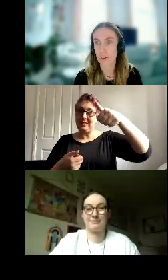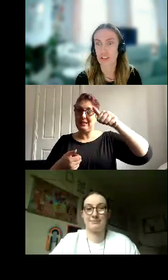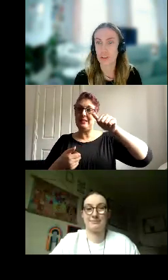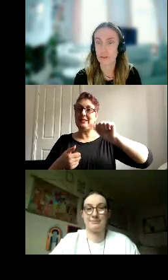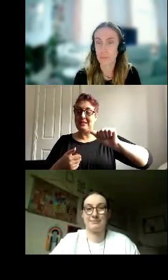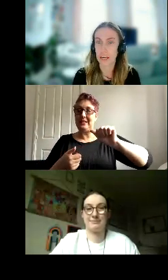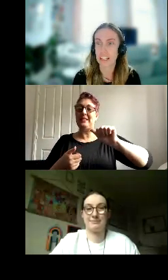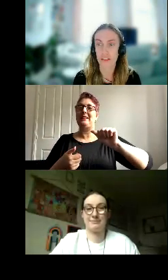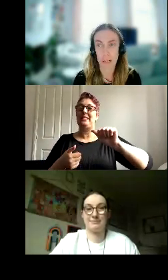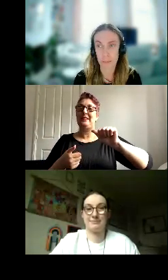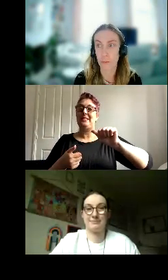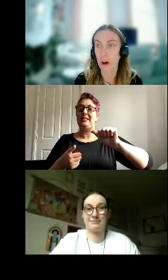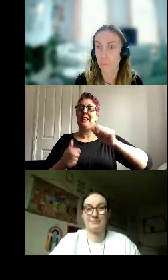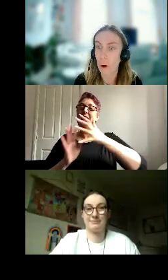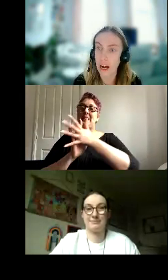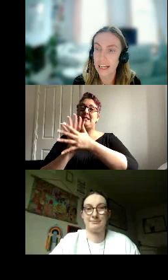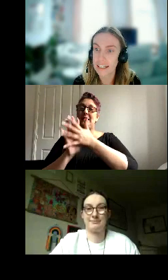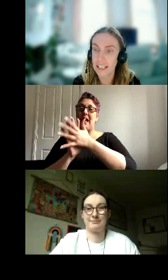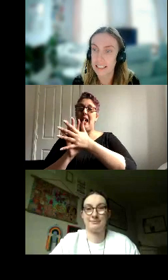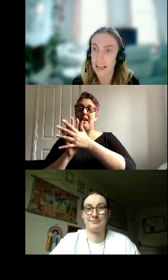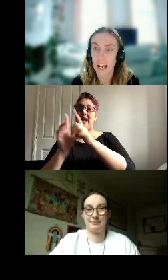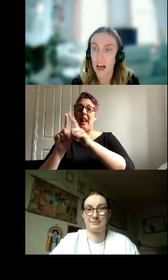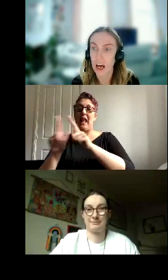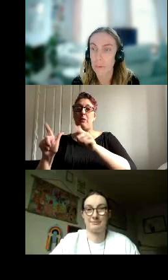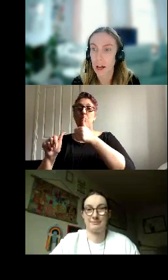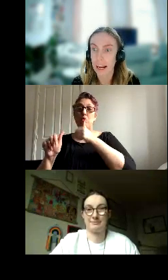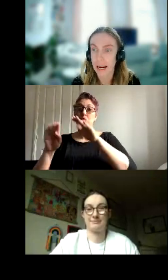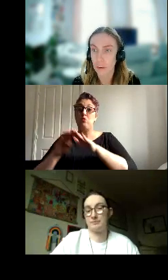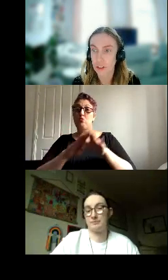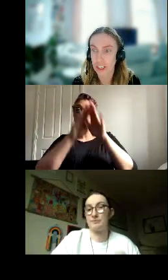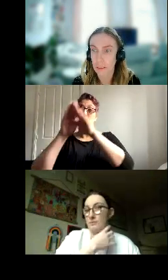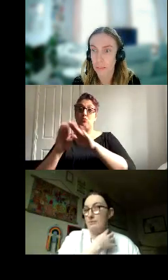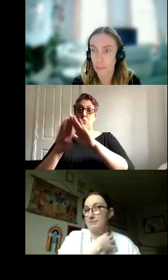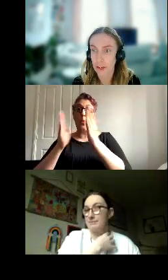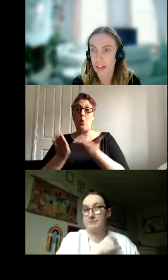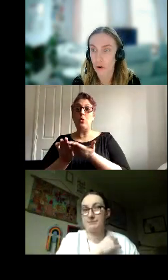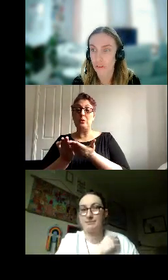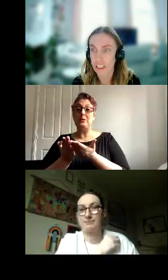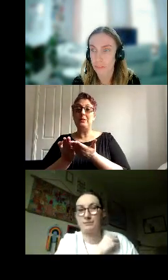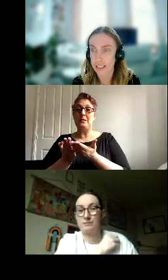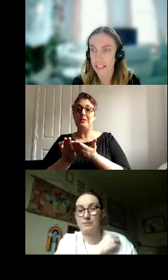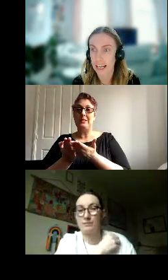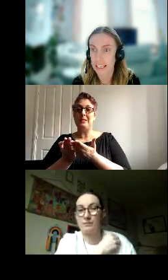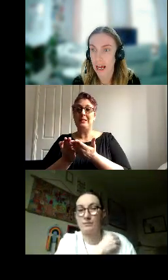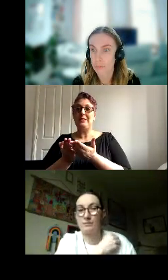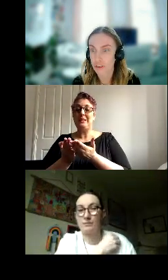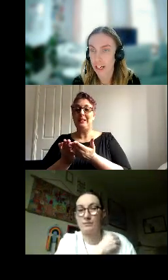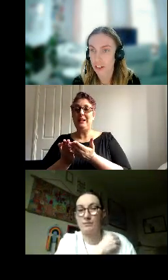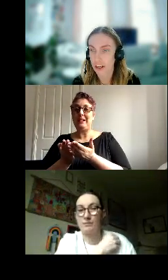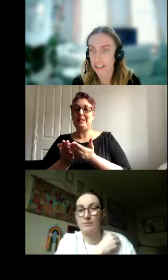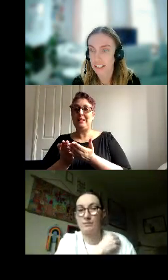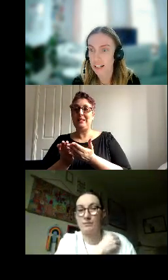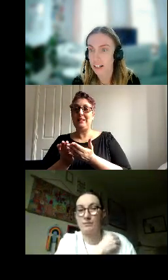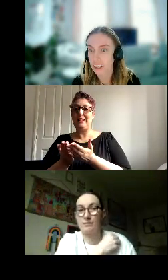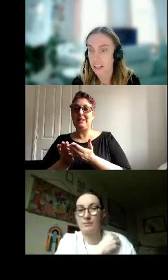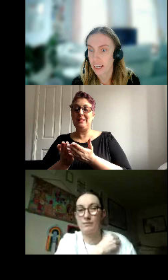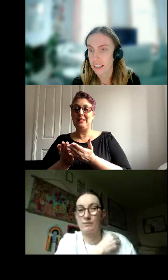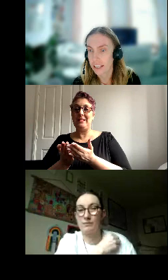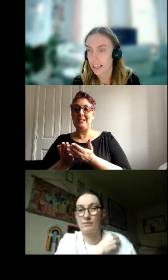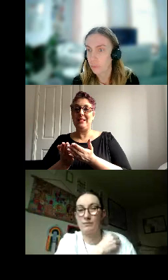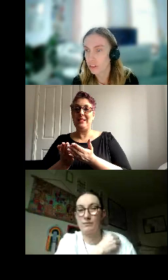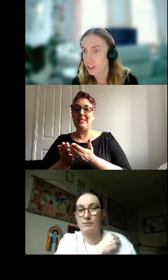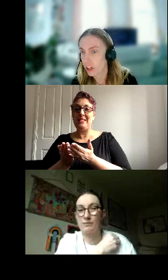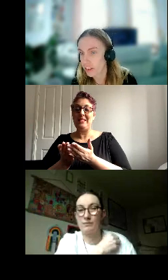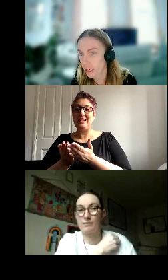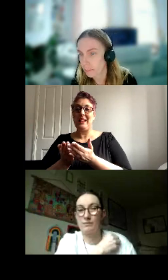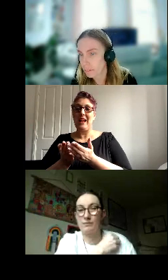sign language used by deaf people worldwide, and a language capable of expressing any abstract idea. And